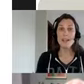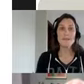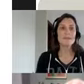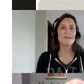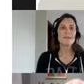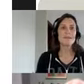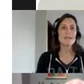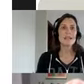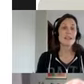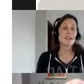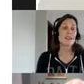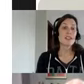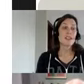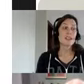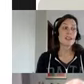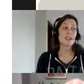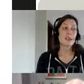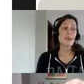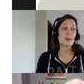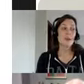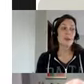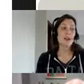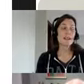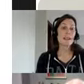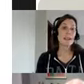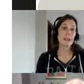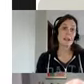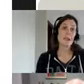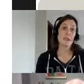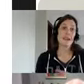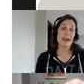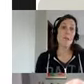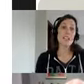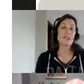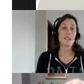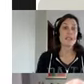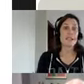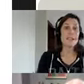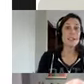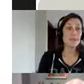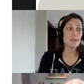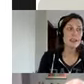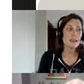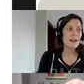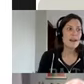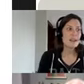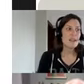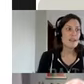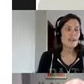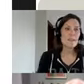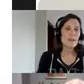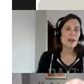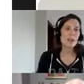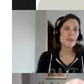way. Just to give, you know, the real context of how much of a difference is this really, this